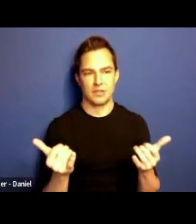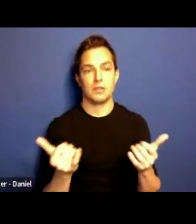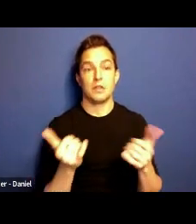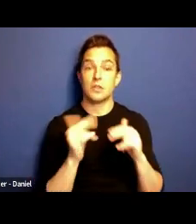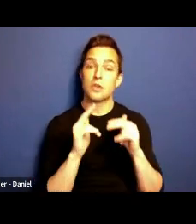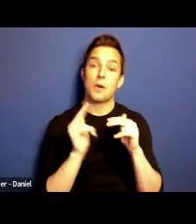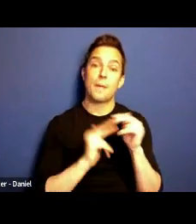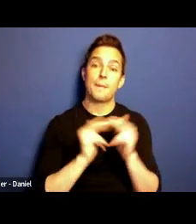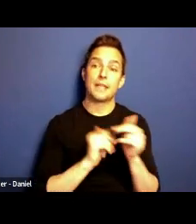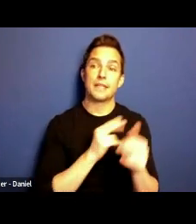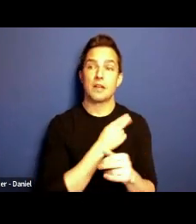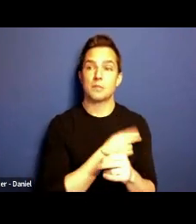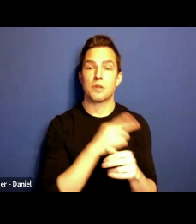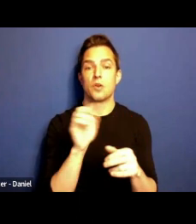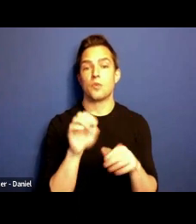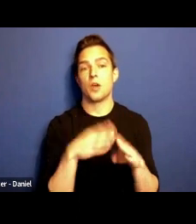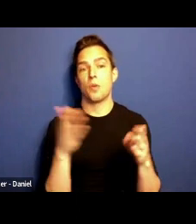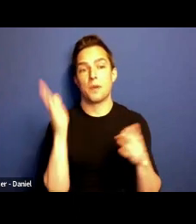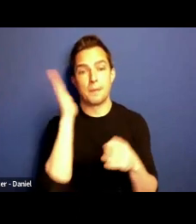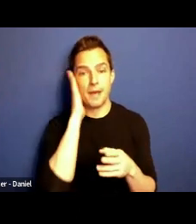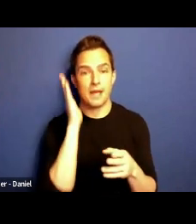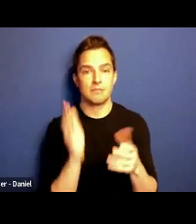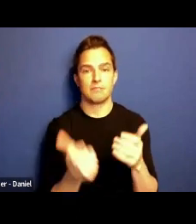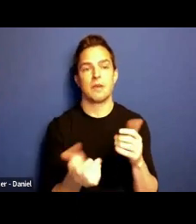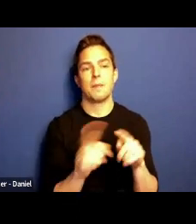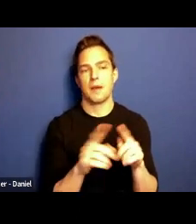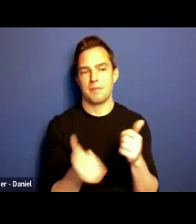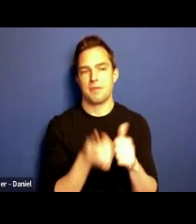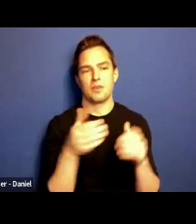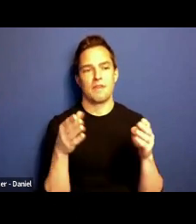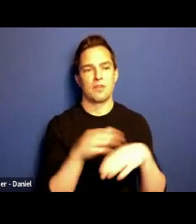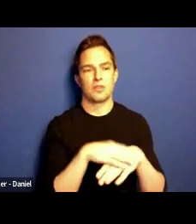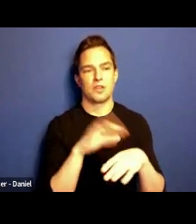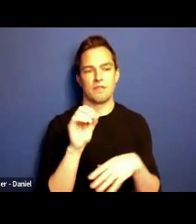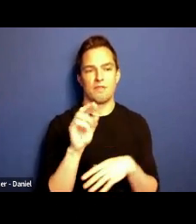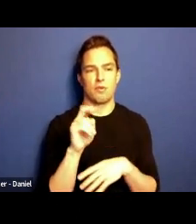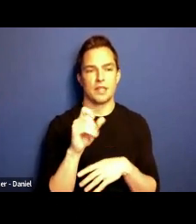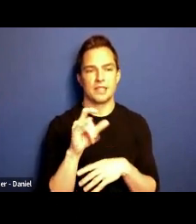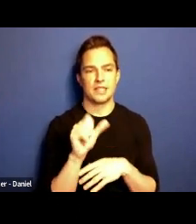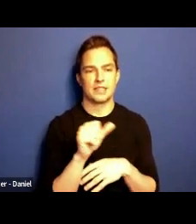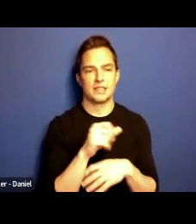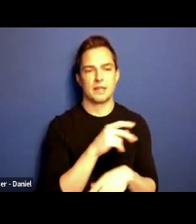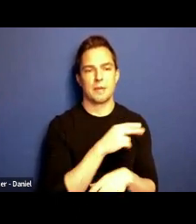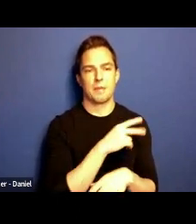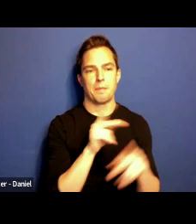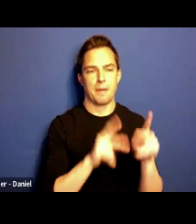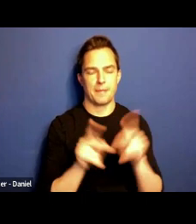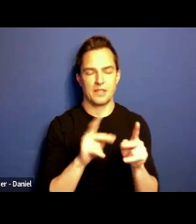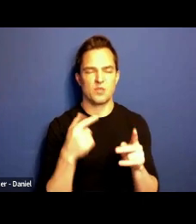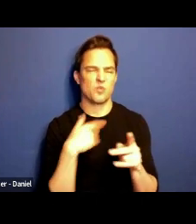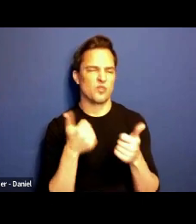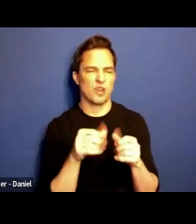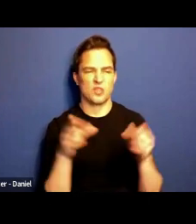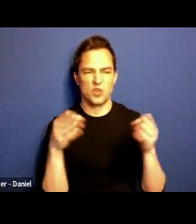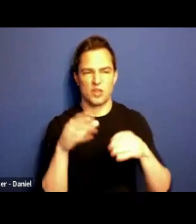or reopening of beds, but they're mostly focused on the forensic population or trying to address that. If we look at